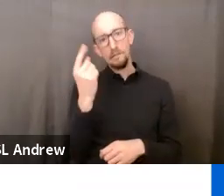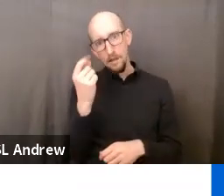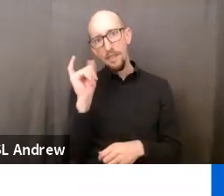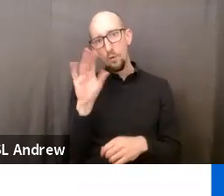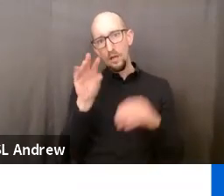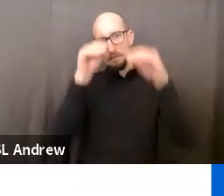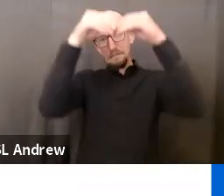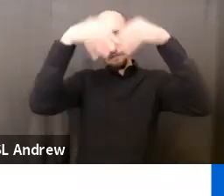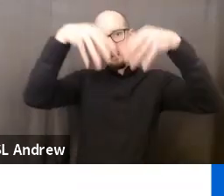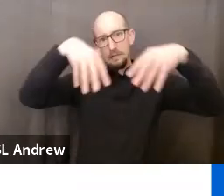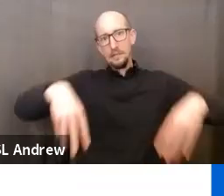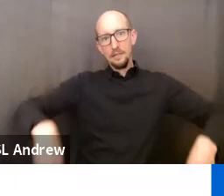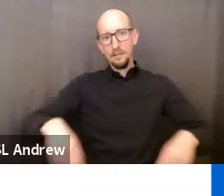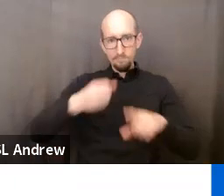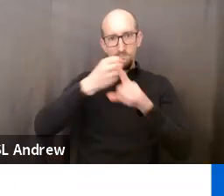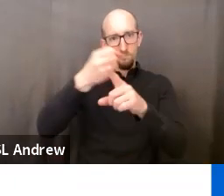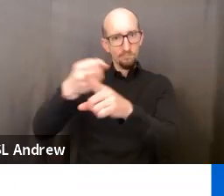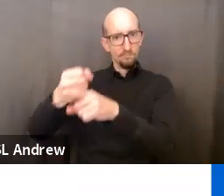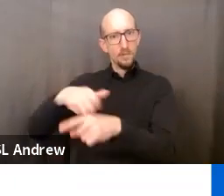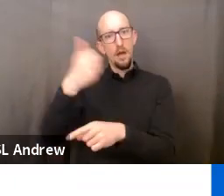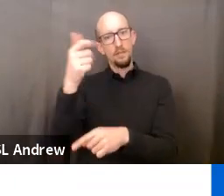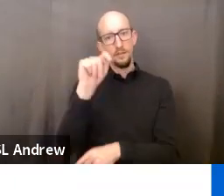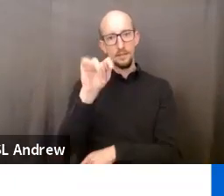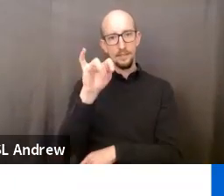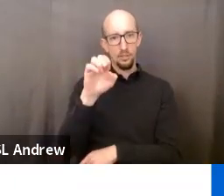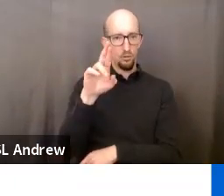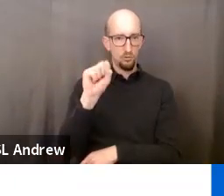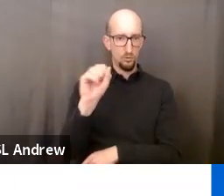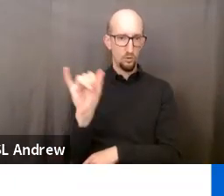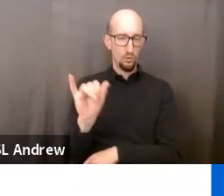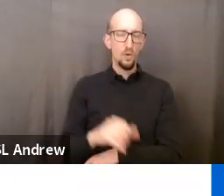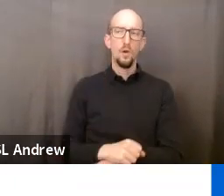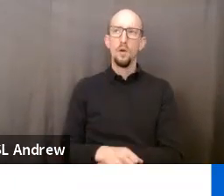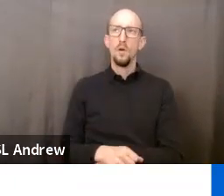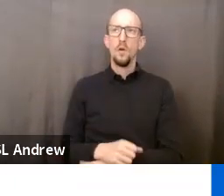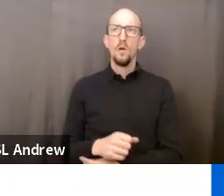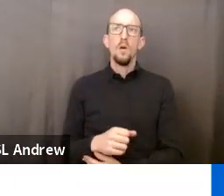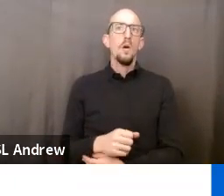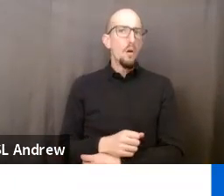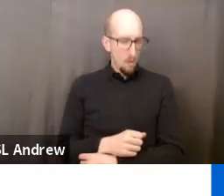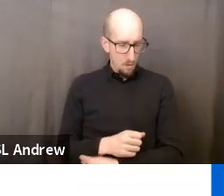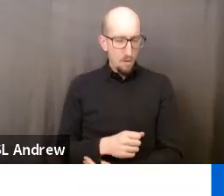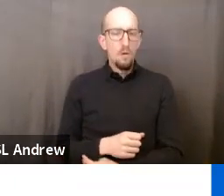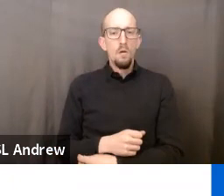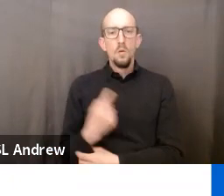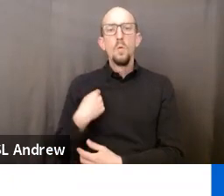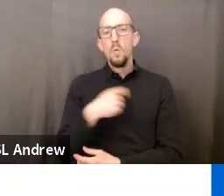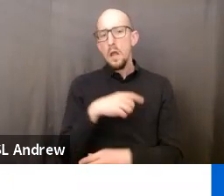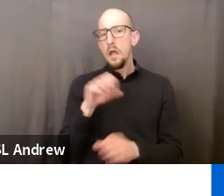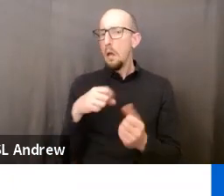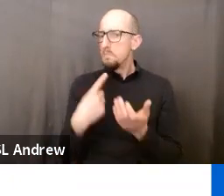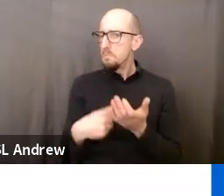right, down the rest of the tiers. And so I think that's a thing we can look more closely at